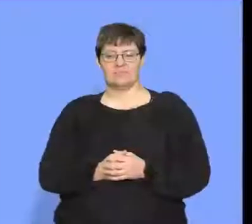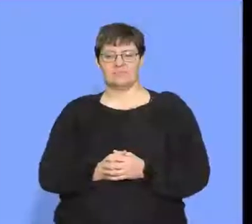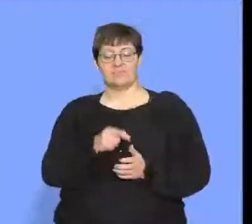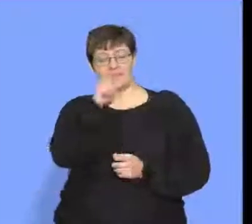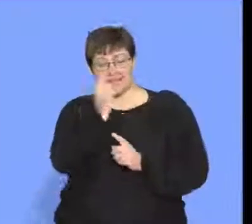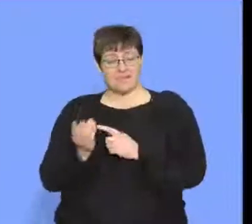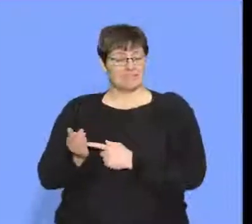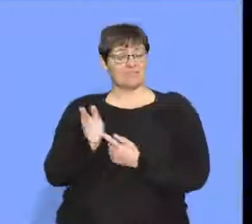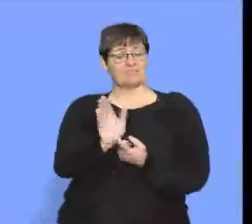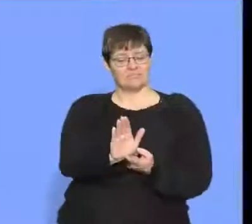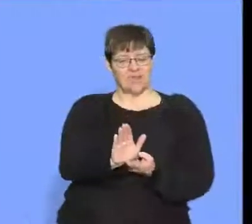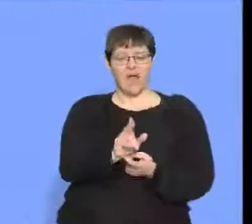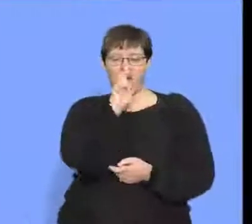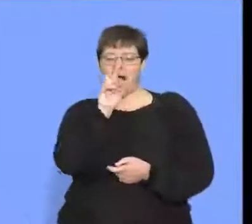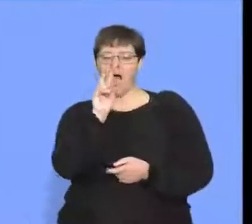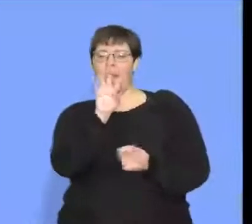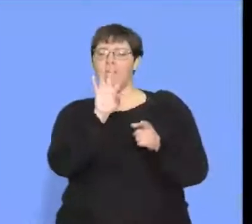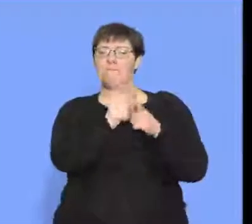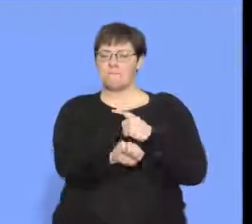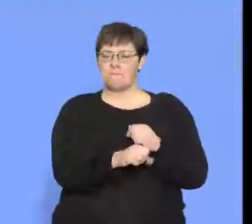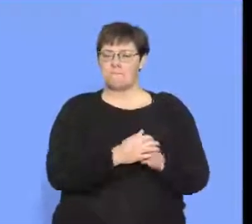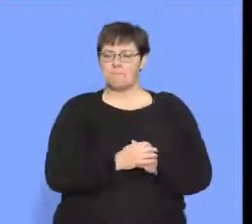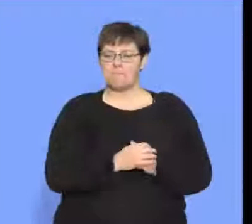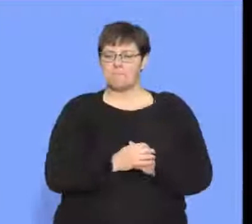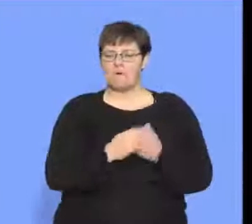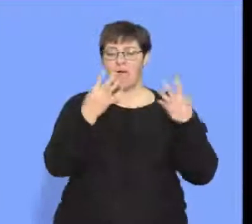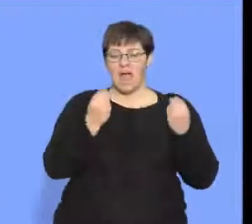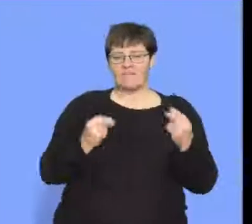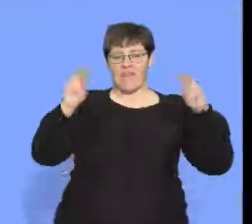So in this animation, you can see that we have